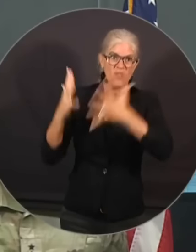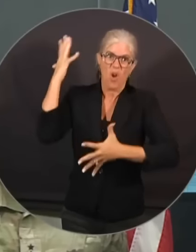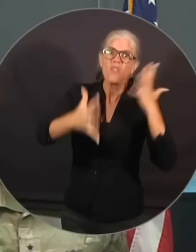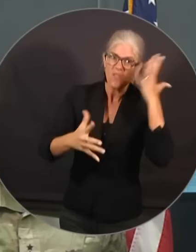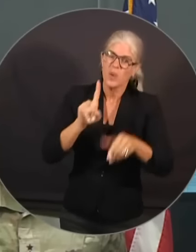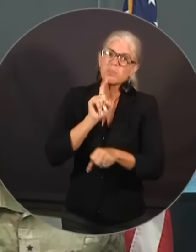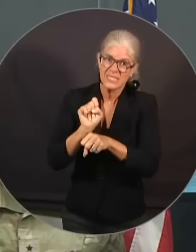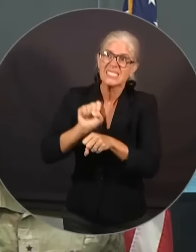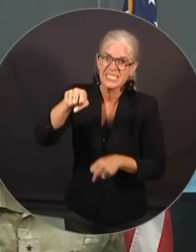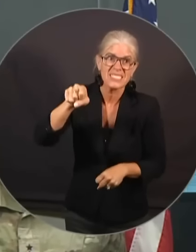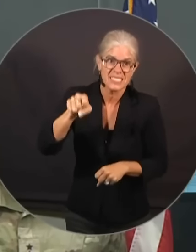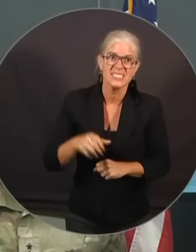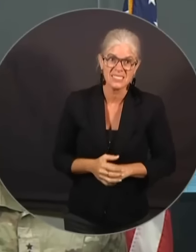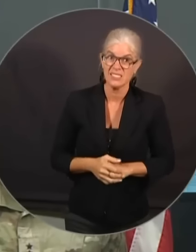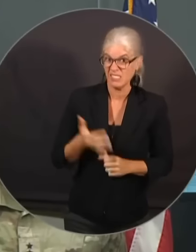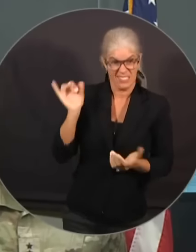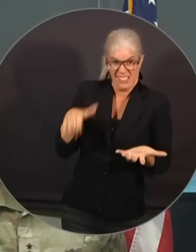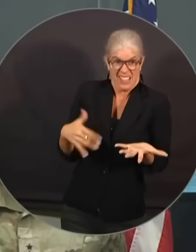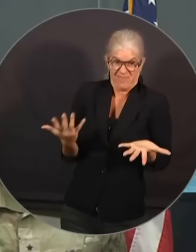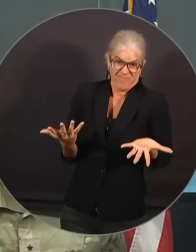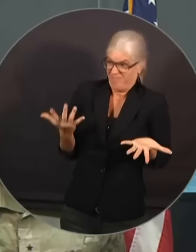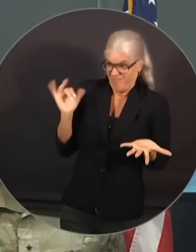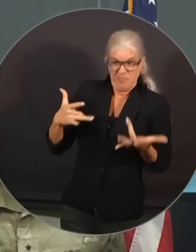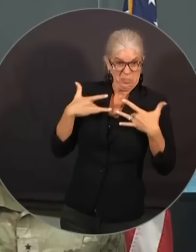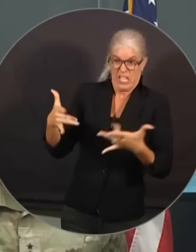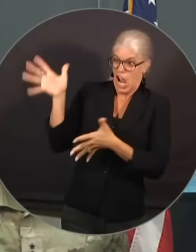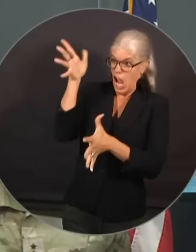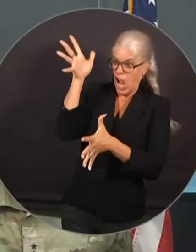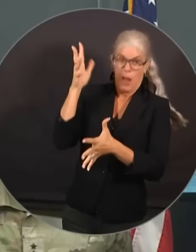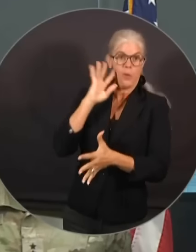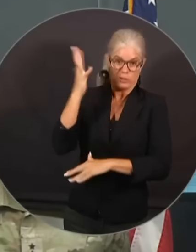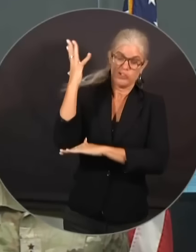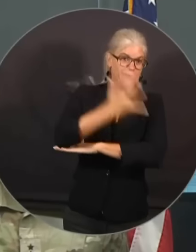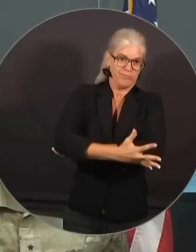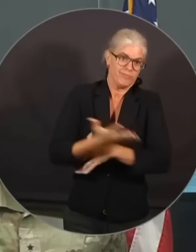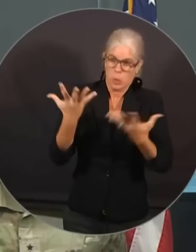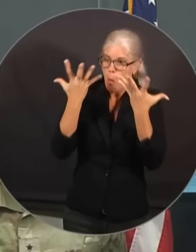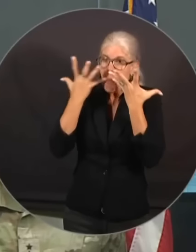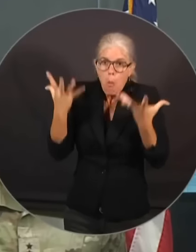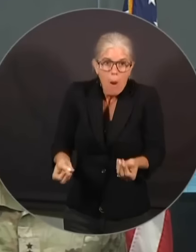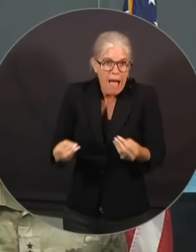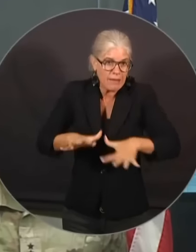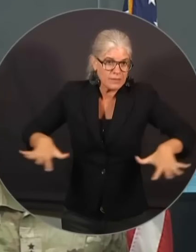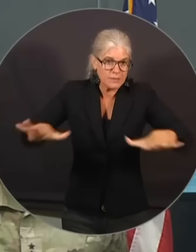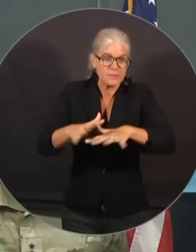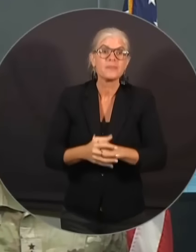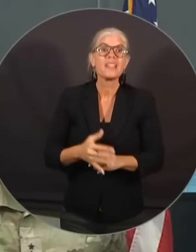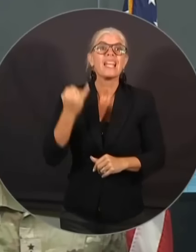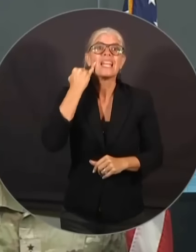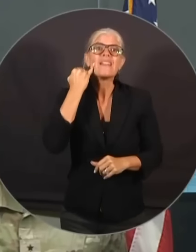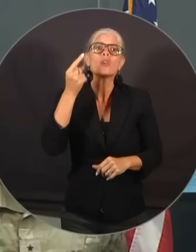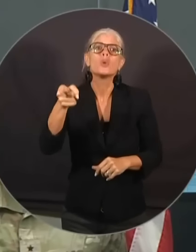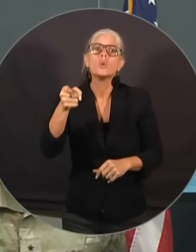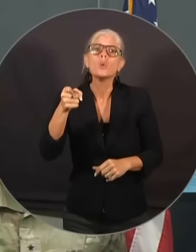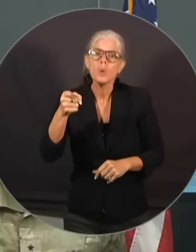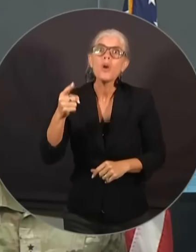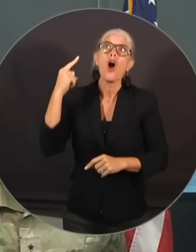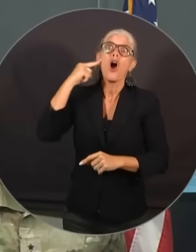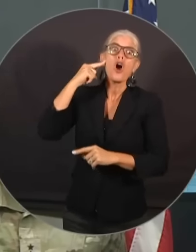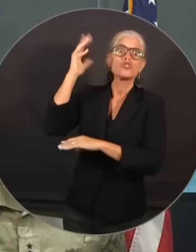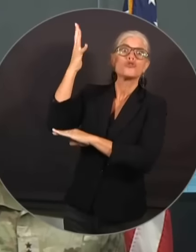down. That's just the reality of what we're doing, of what we're seeing here. And if you hear the tree limbs